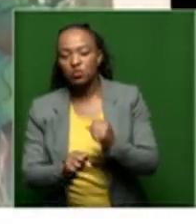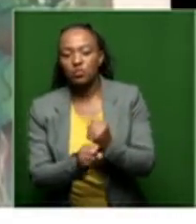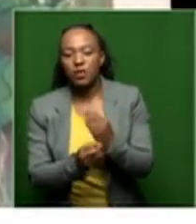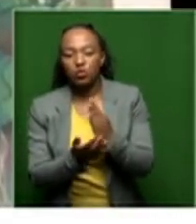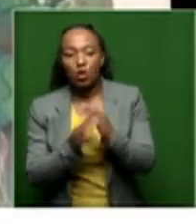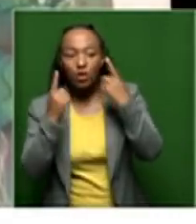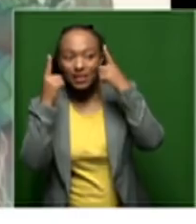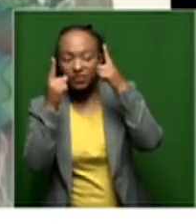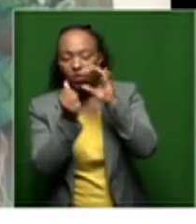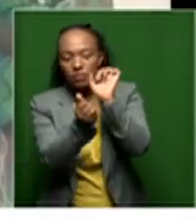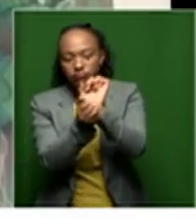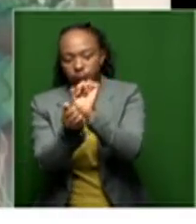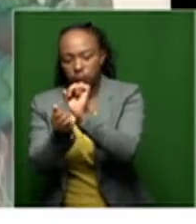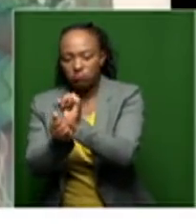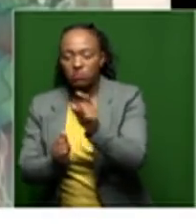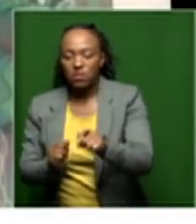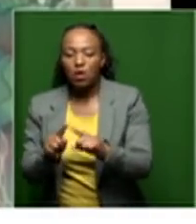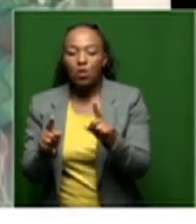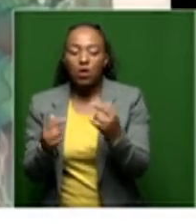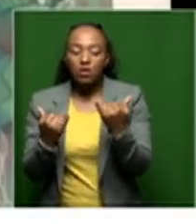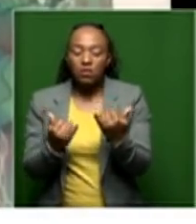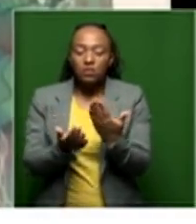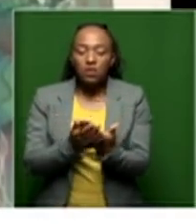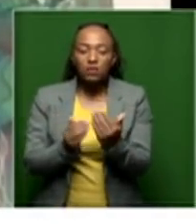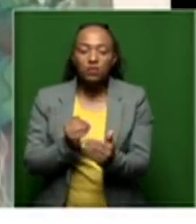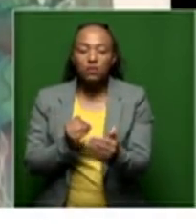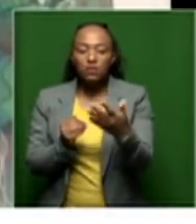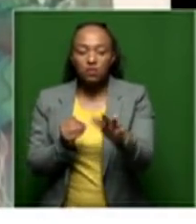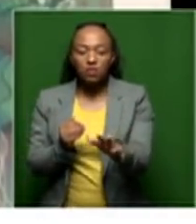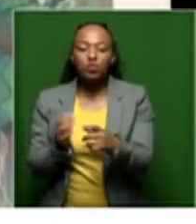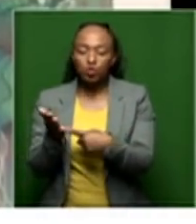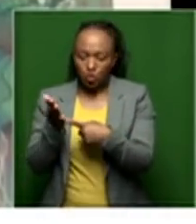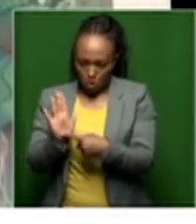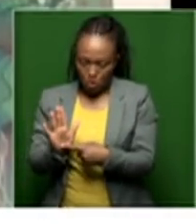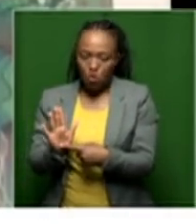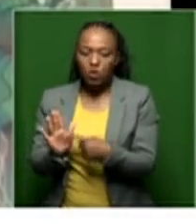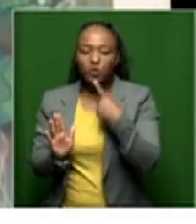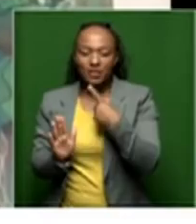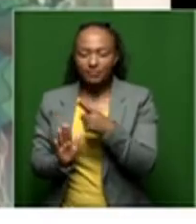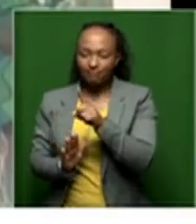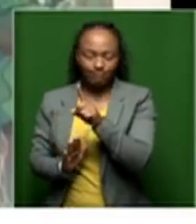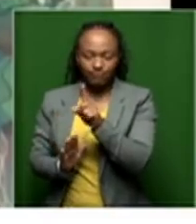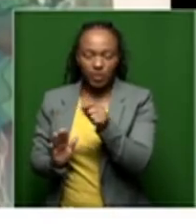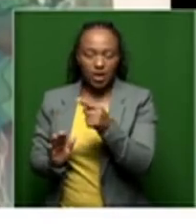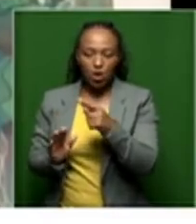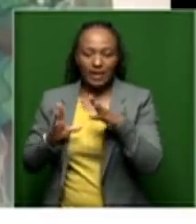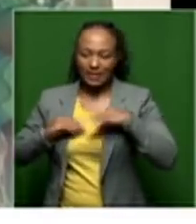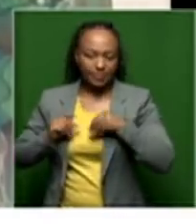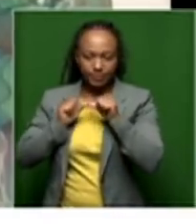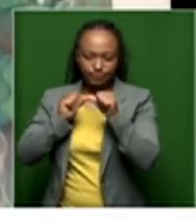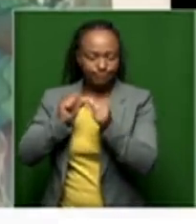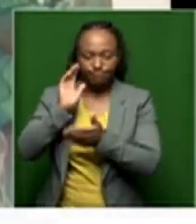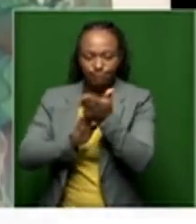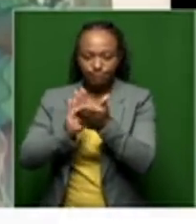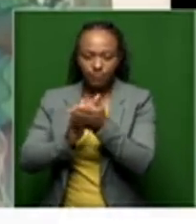successful prosecutions so that we can be in a position to send a message that this is not going to be tolerated. Of course,